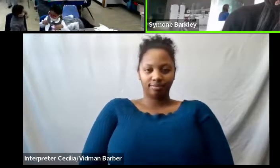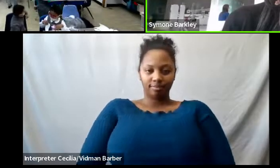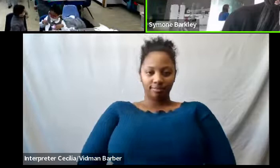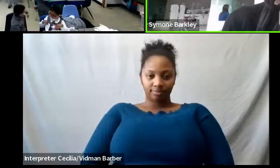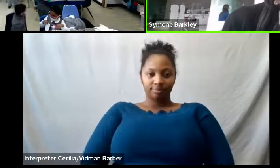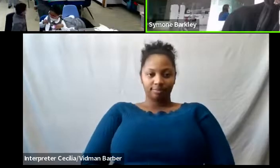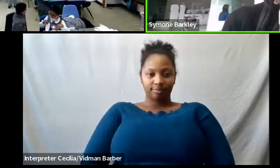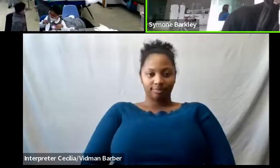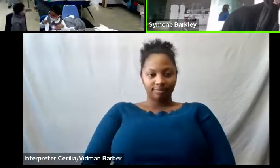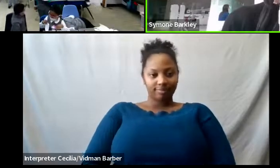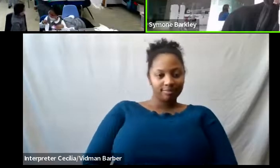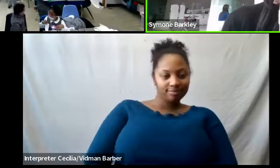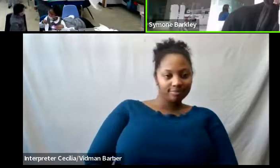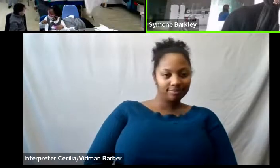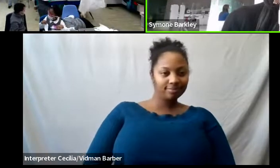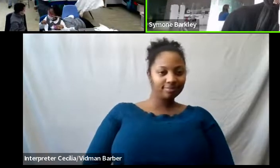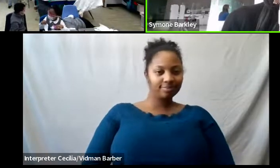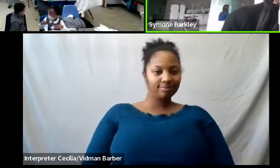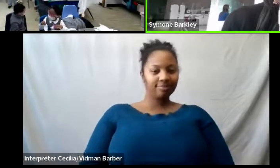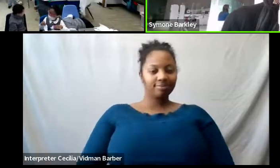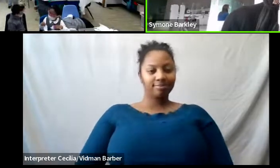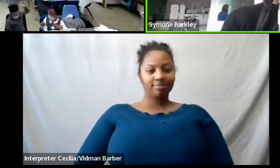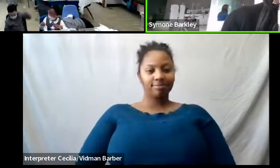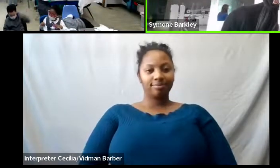How are we looking?